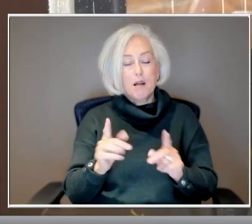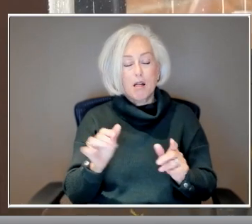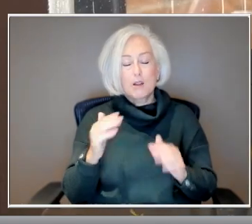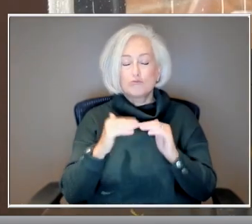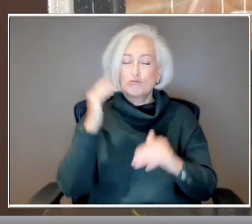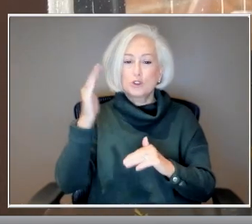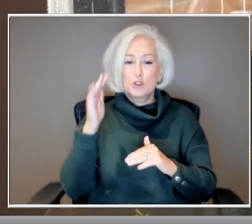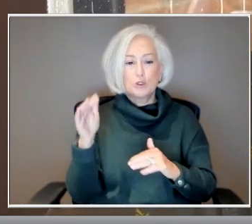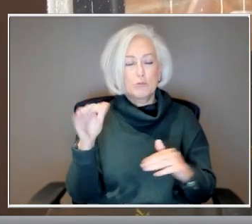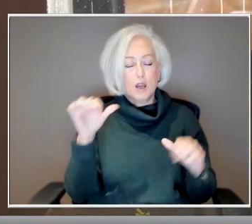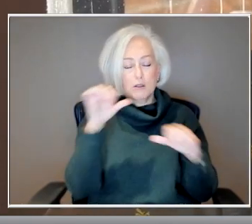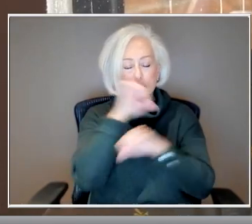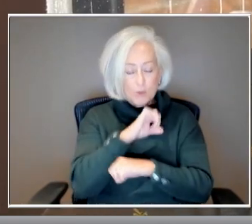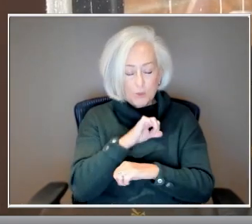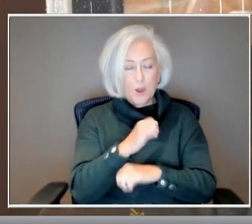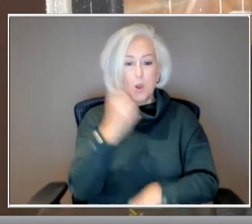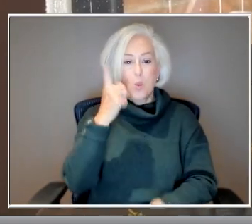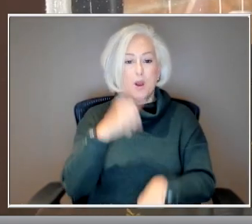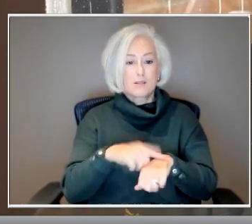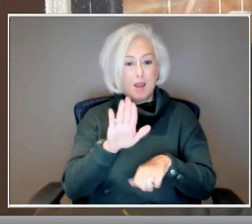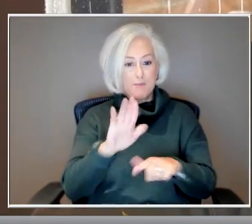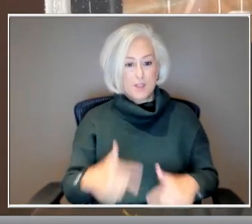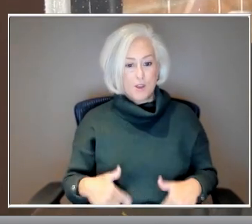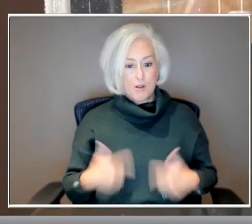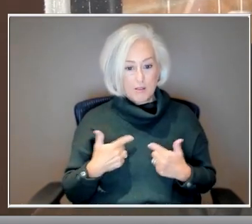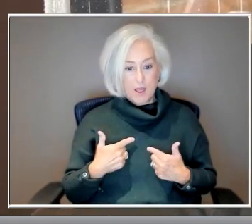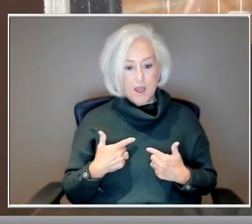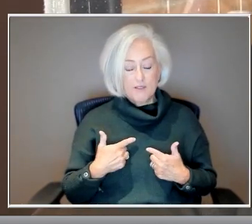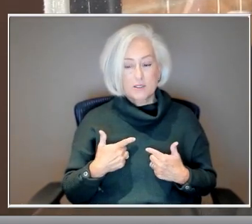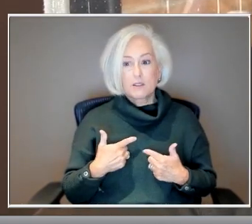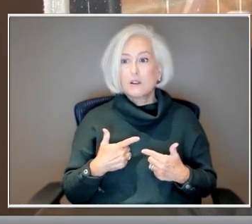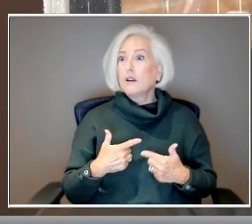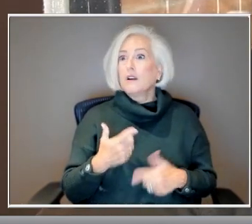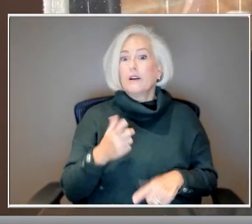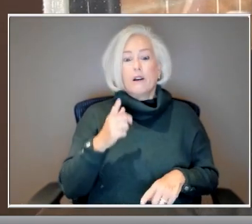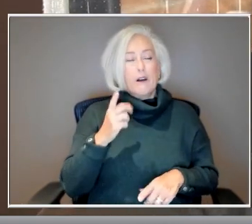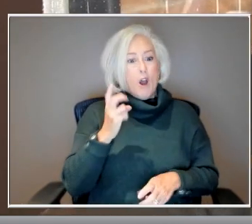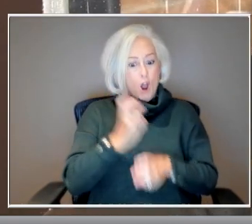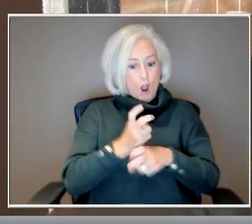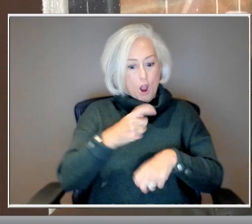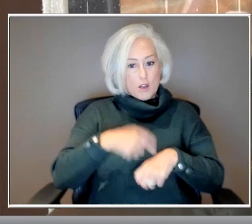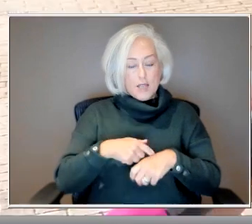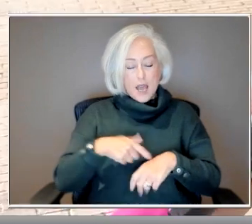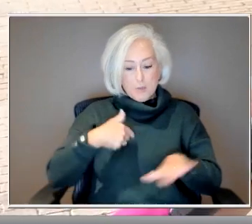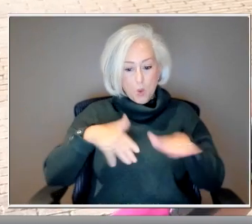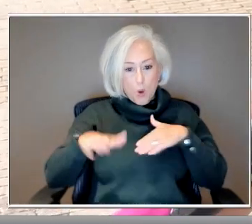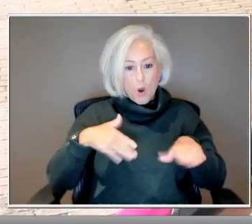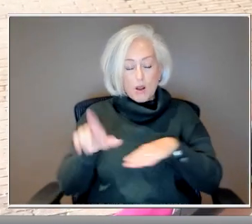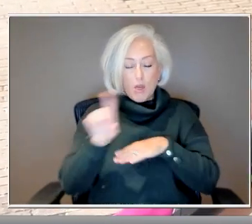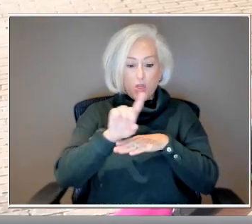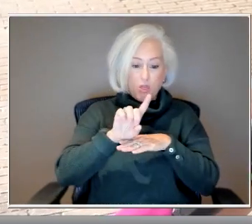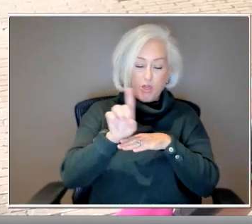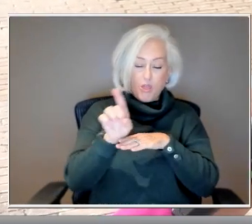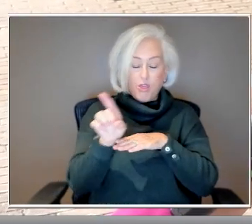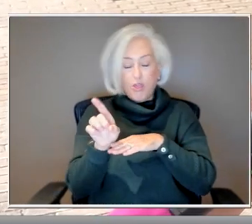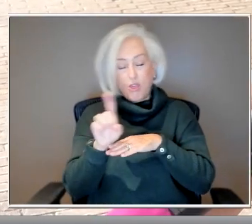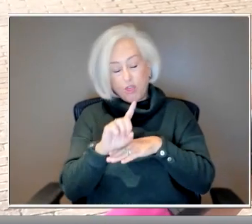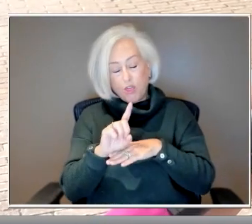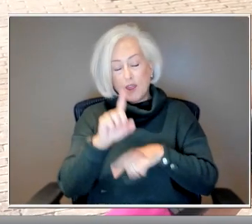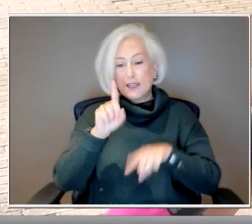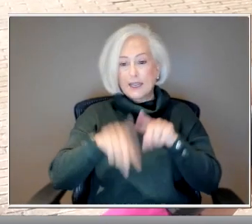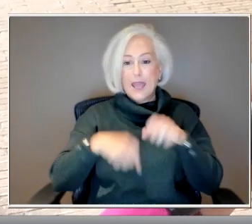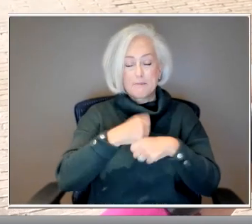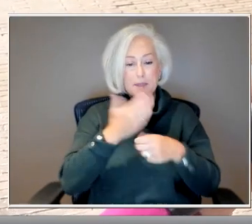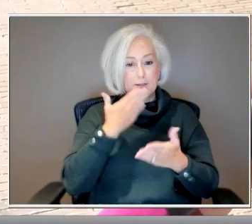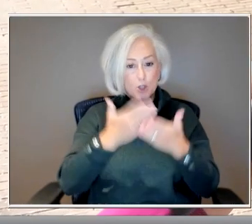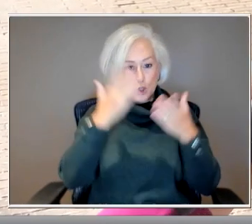Loss of equilibrium, inability to think straight, and inability to reason, loss of inhibition. With drinking, it kind of slows down motivation a